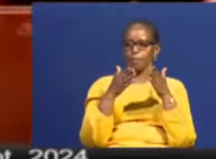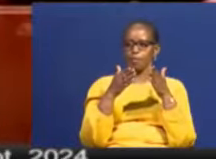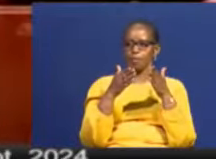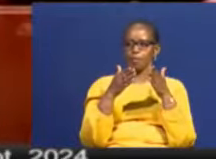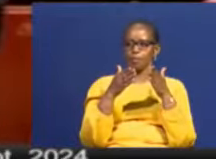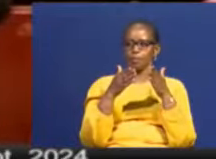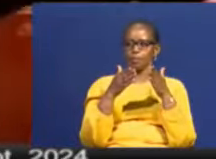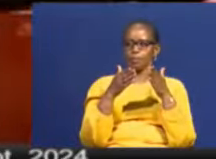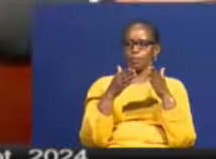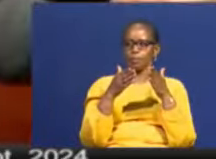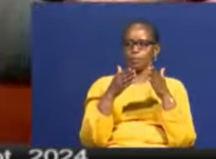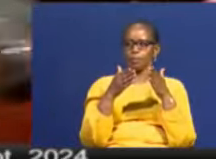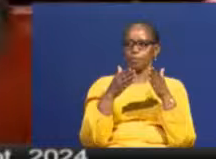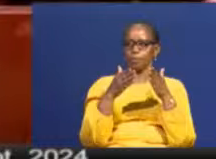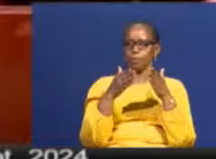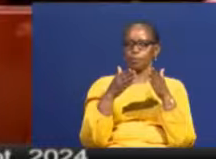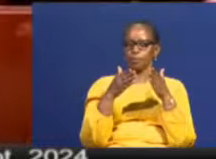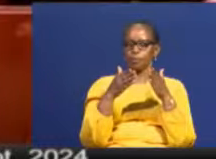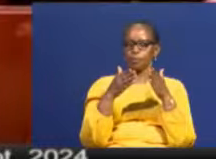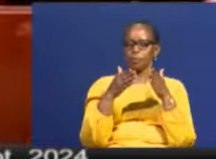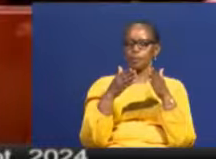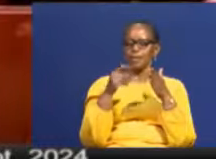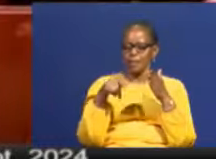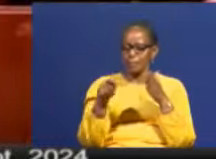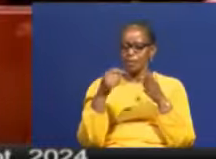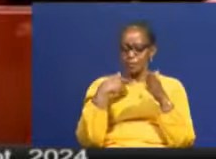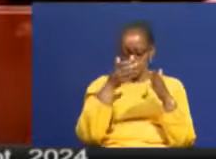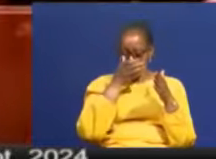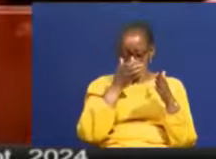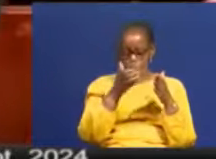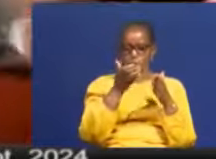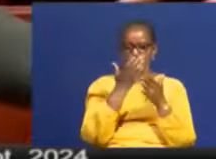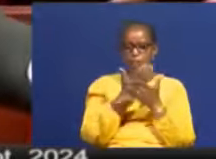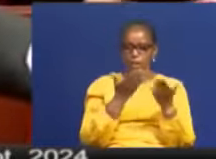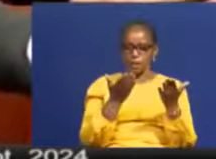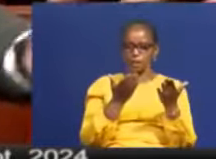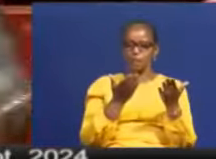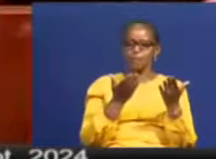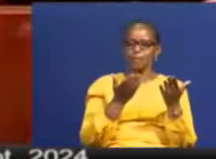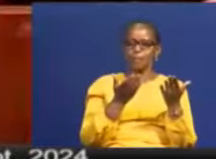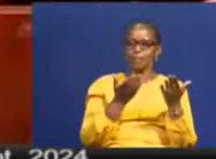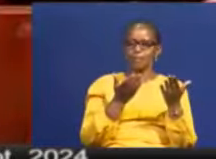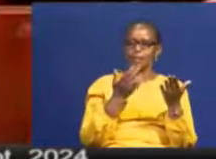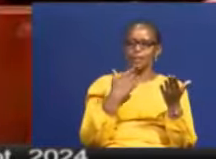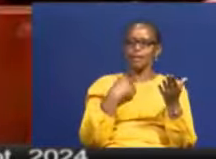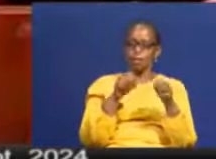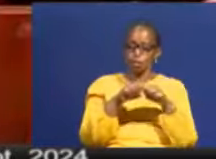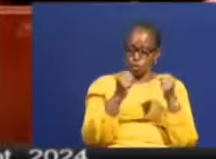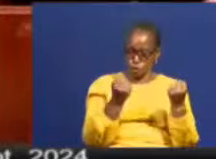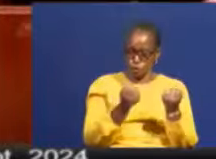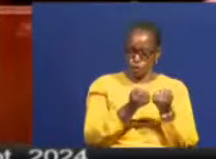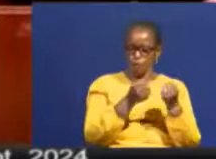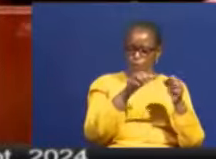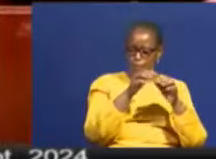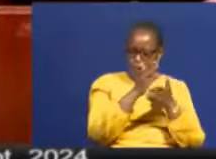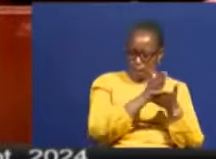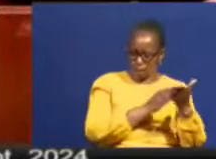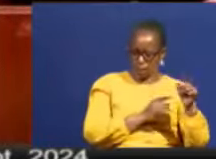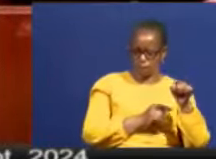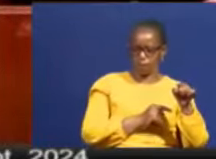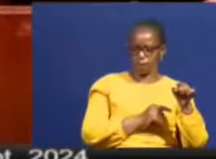unnecessary positivism and they ignore the element in a very social matter, ignore the socialism